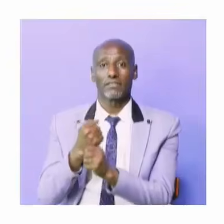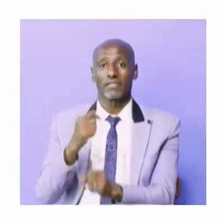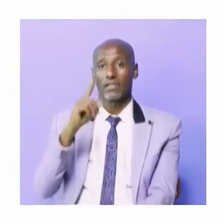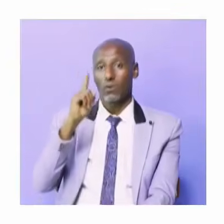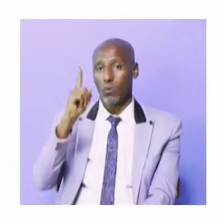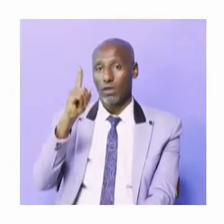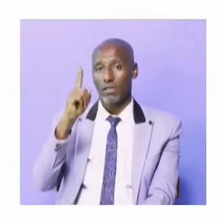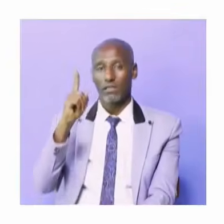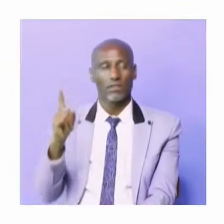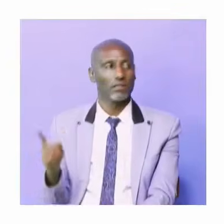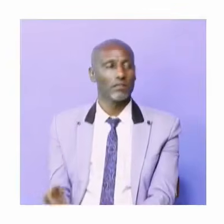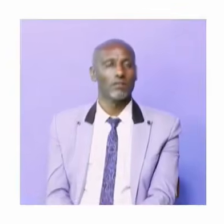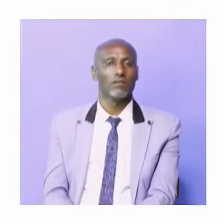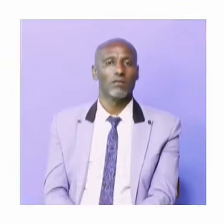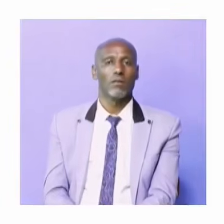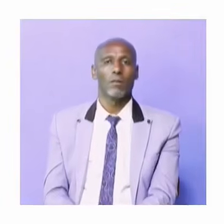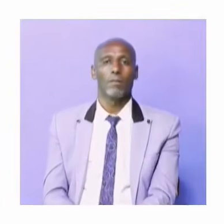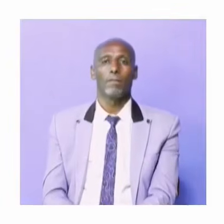Activity